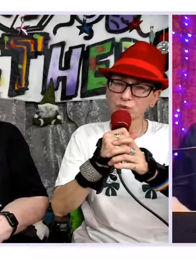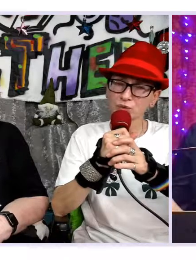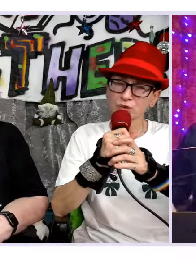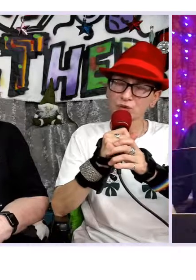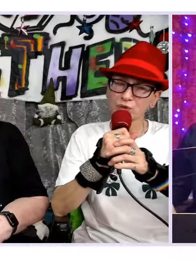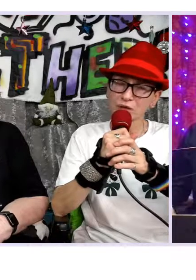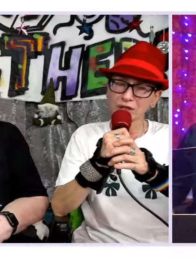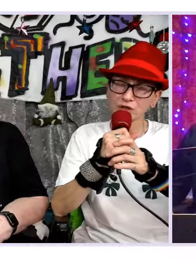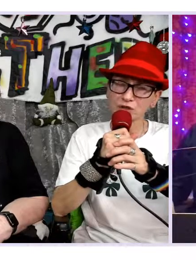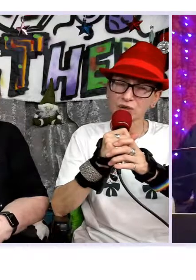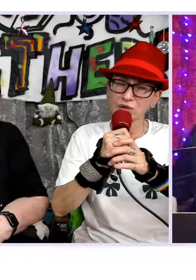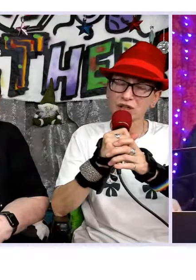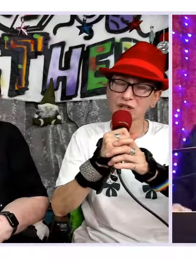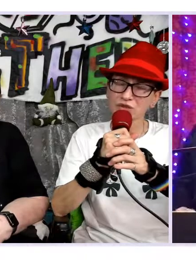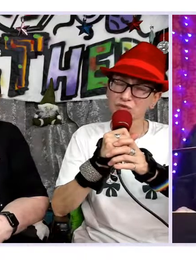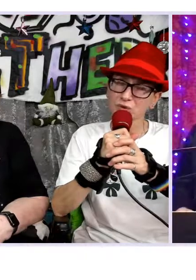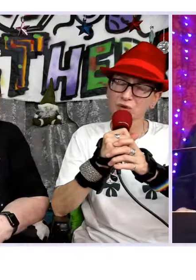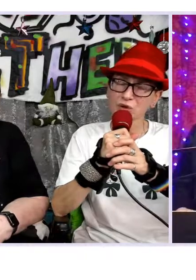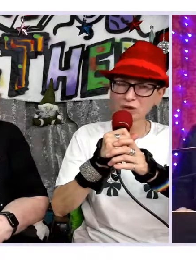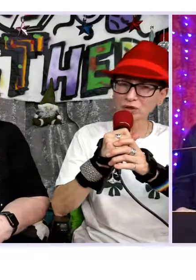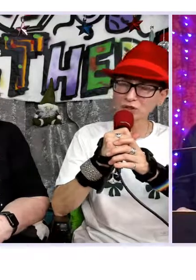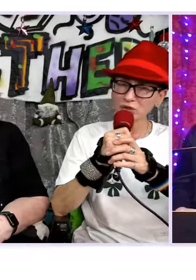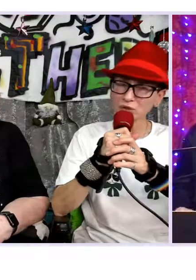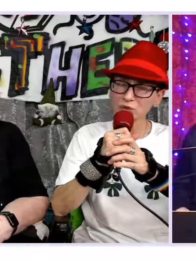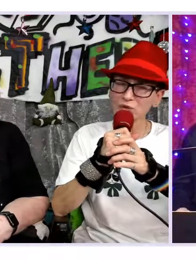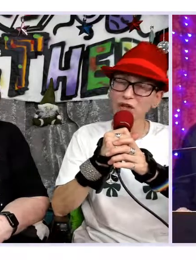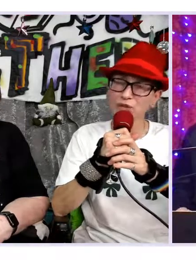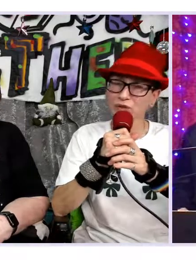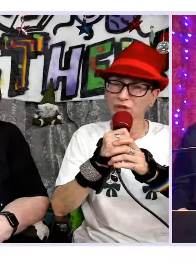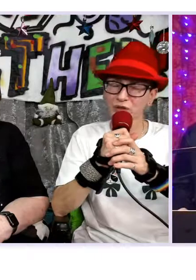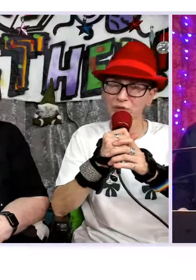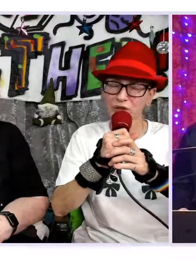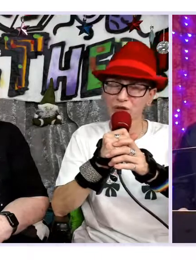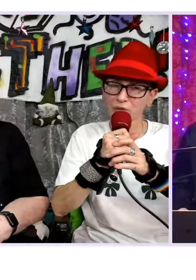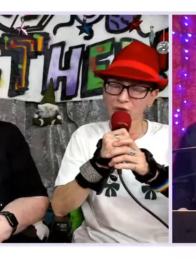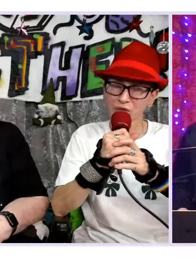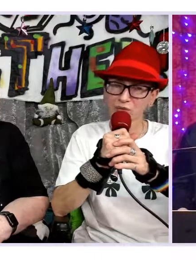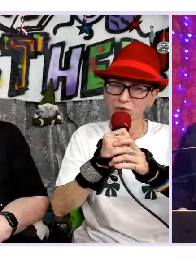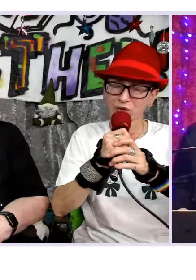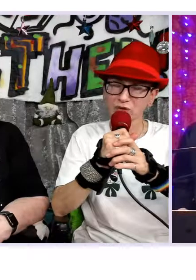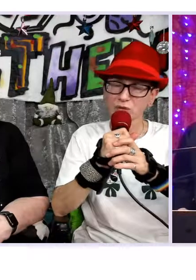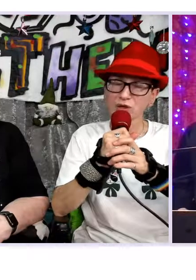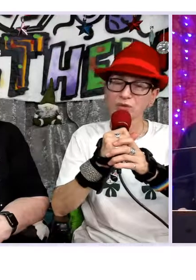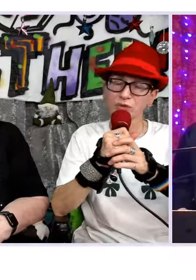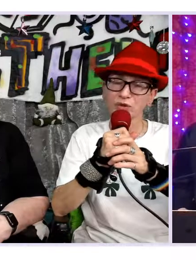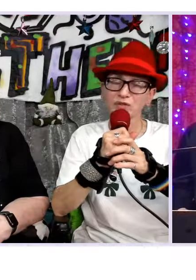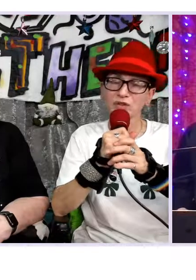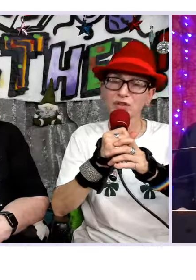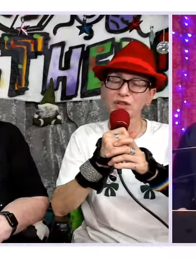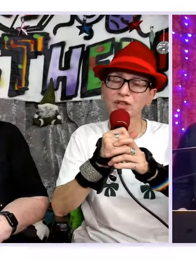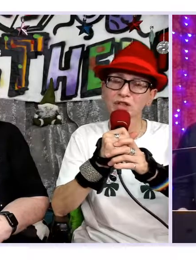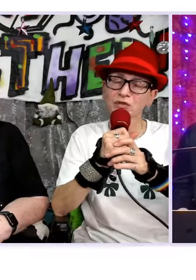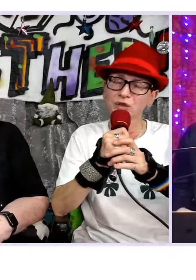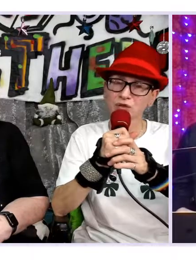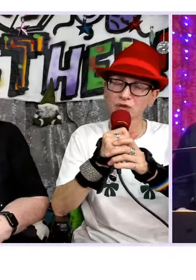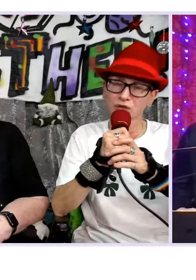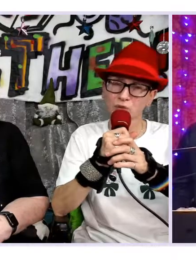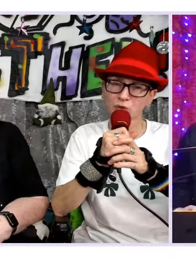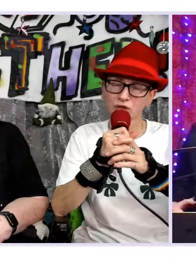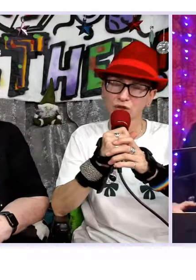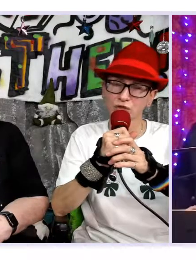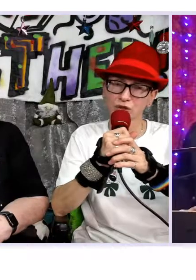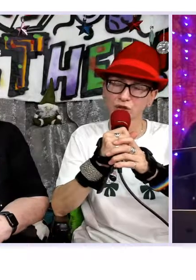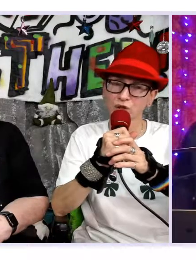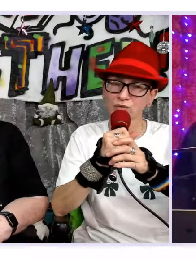looking forward to it and you were teching for it. Why don't you give us your take on how it went and what happened for people who haven't seen it and are interested